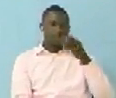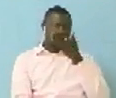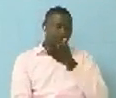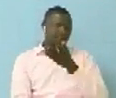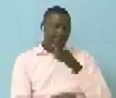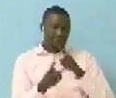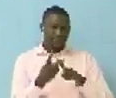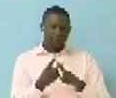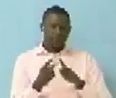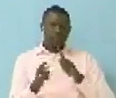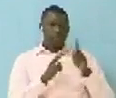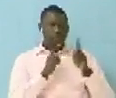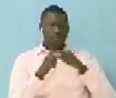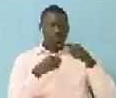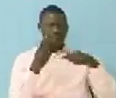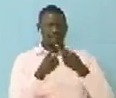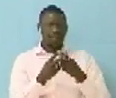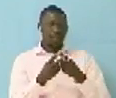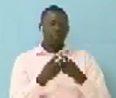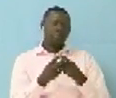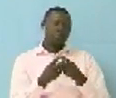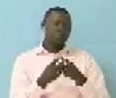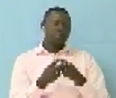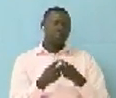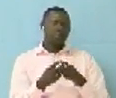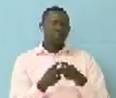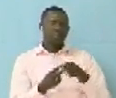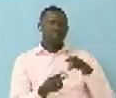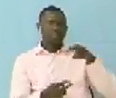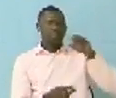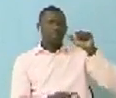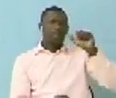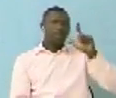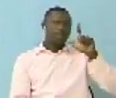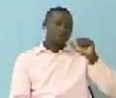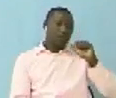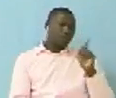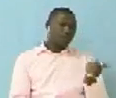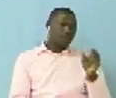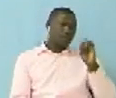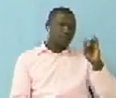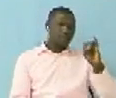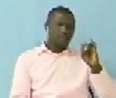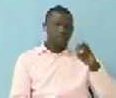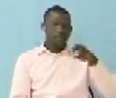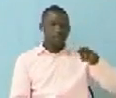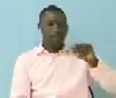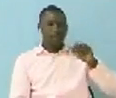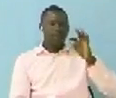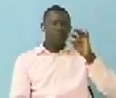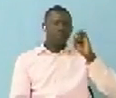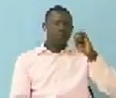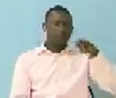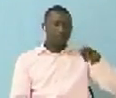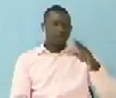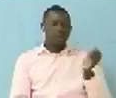We have discussed the presence of Alaji Martin and Musa Jame,